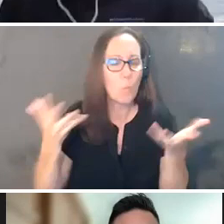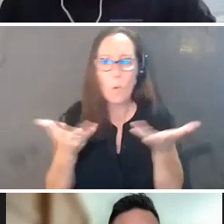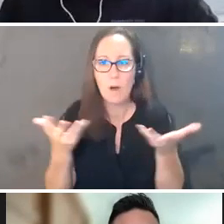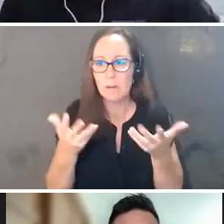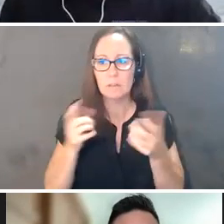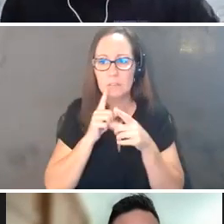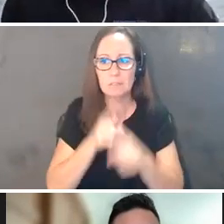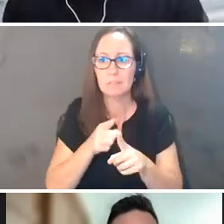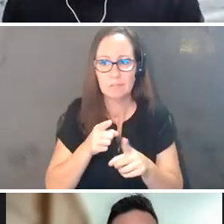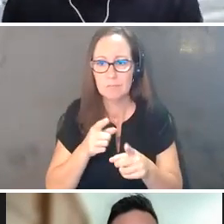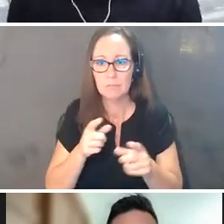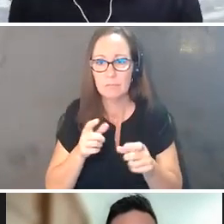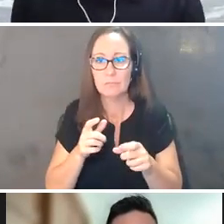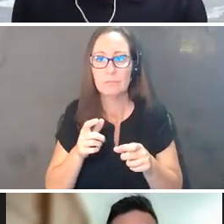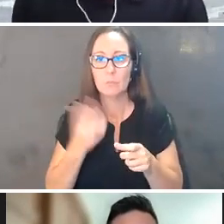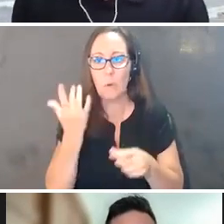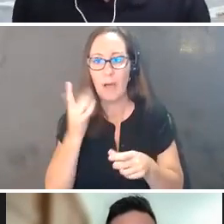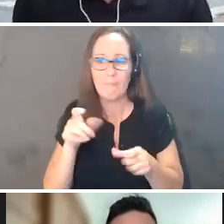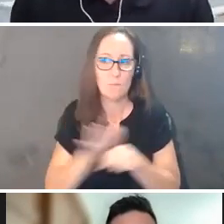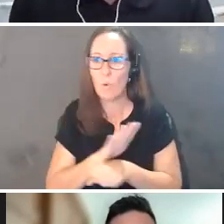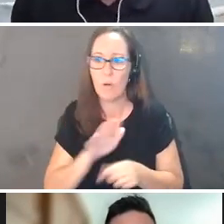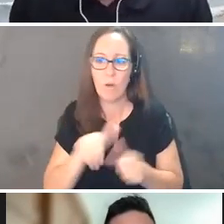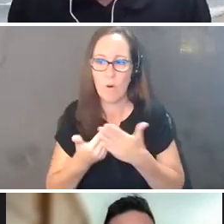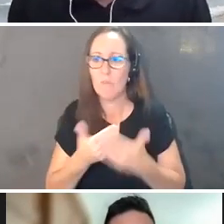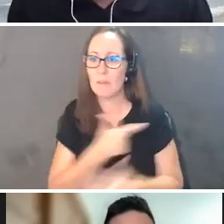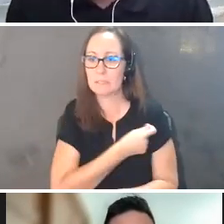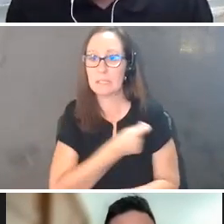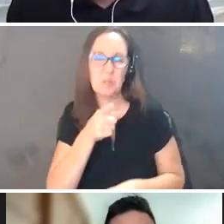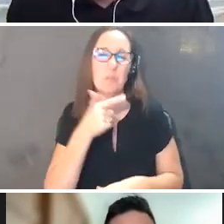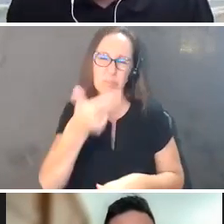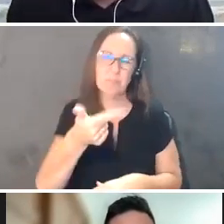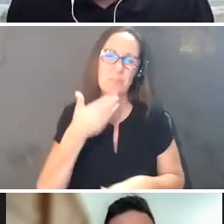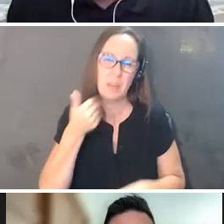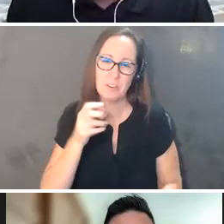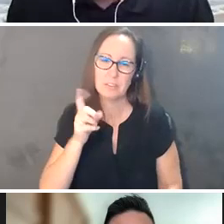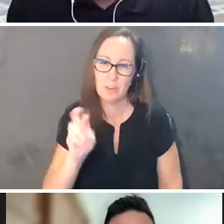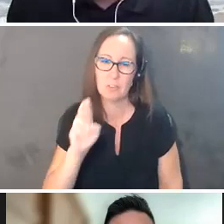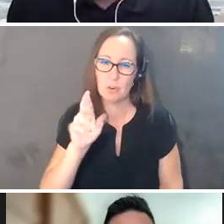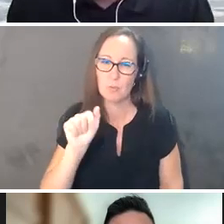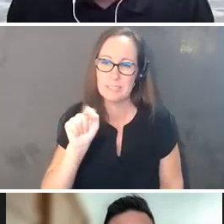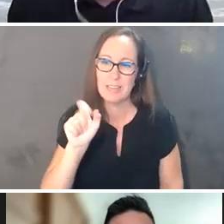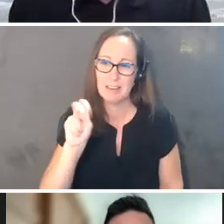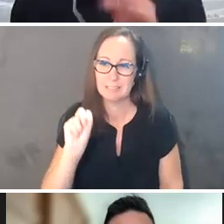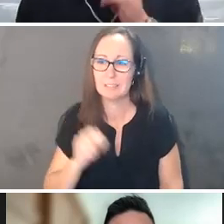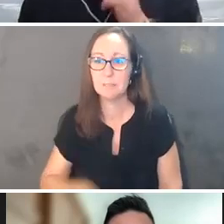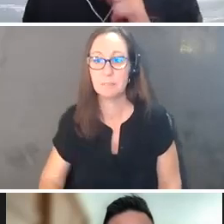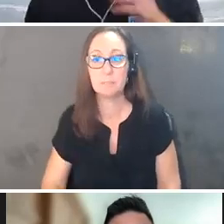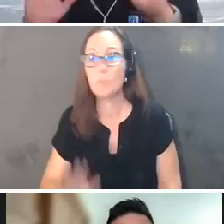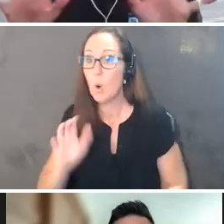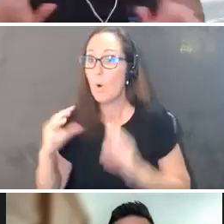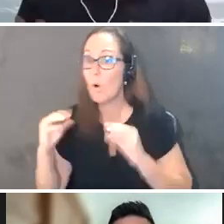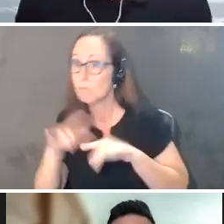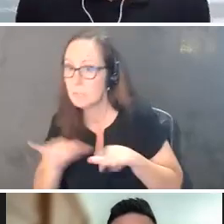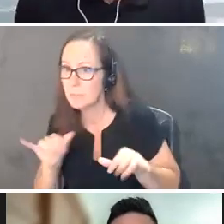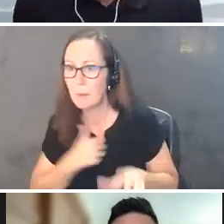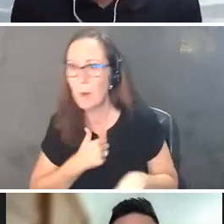able to answer better. And so any, I think, go for it.